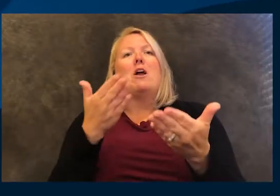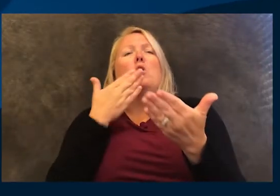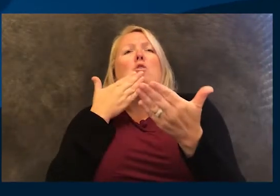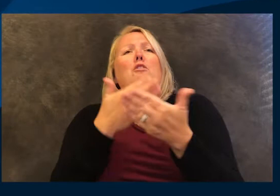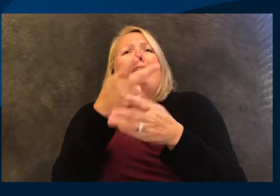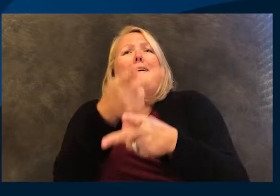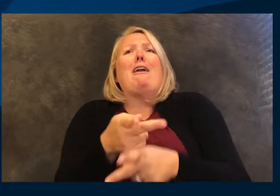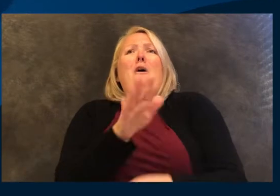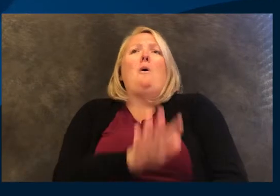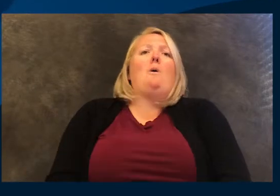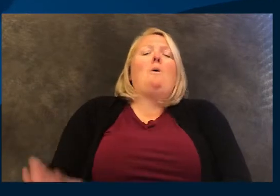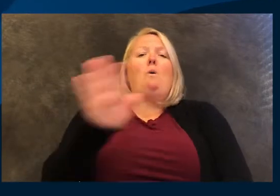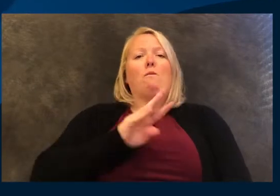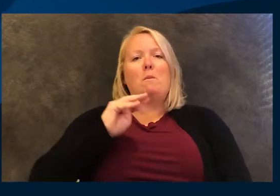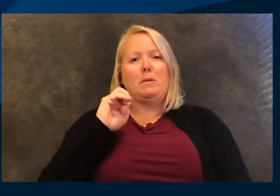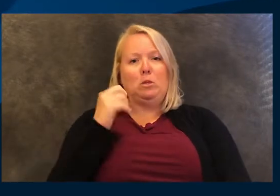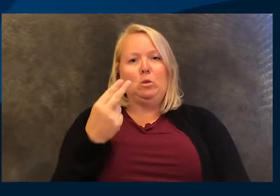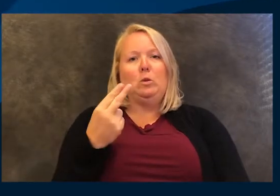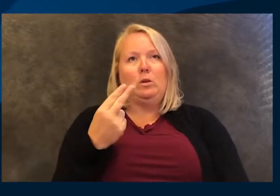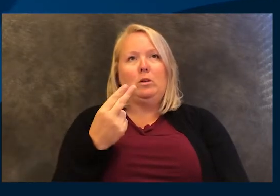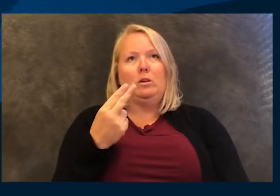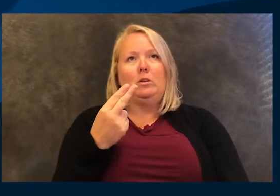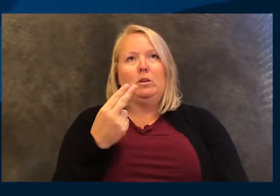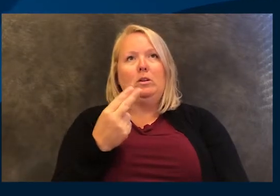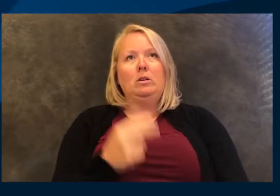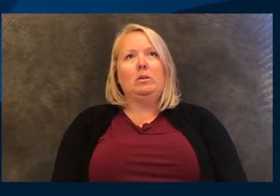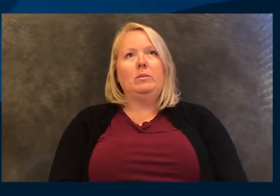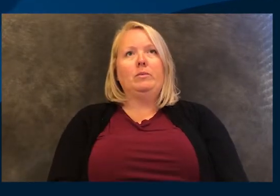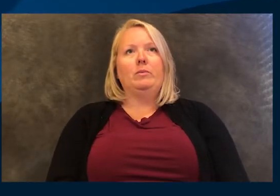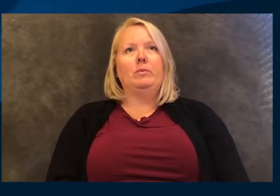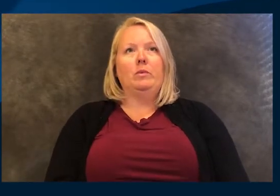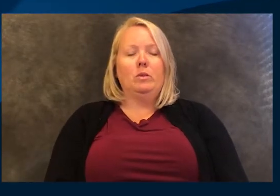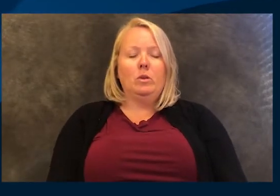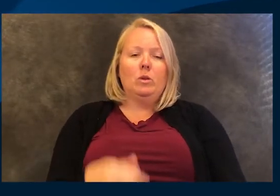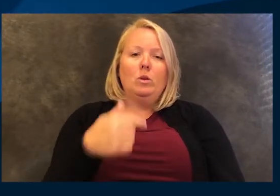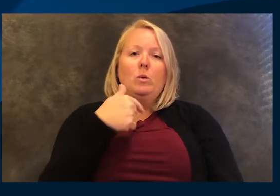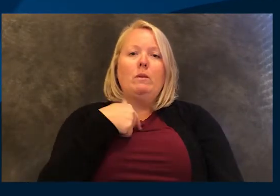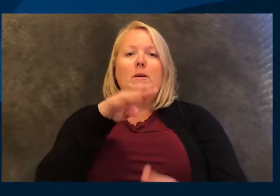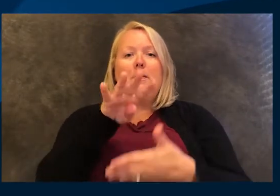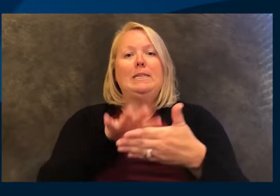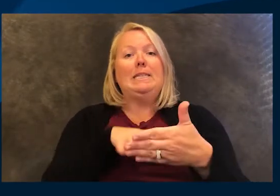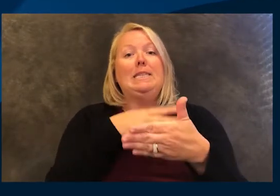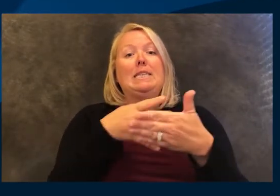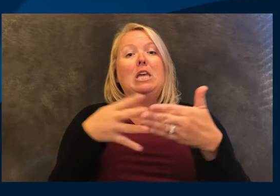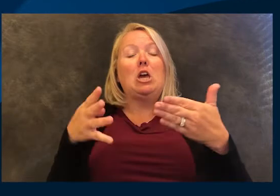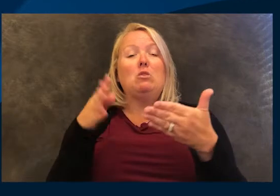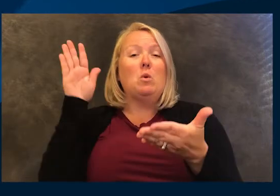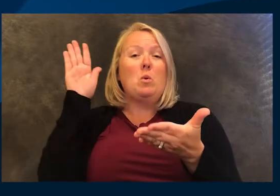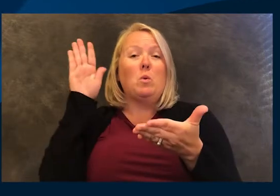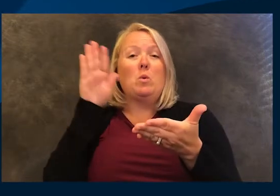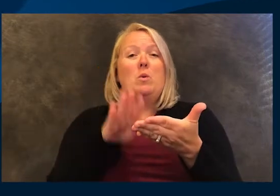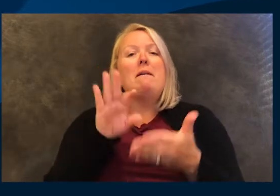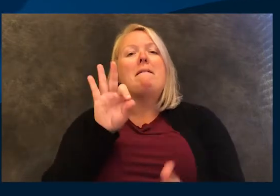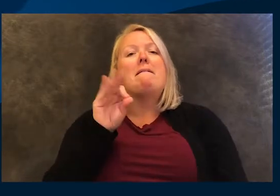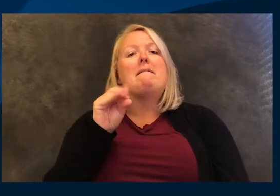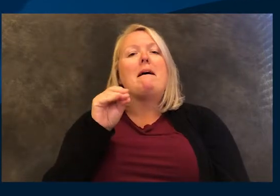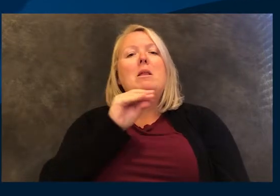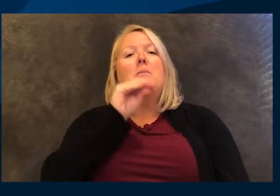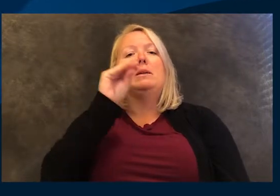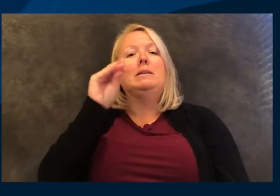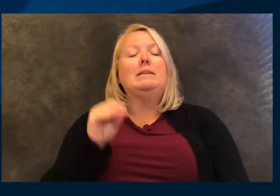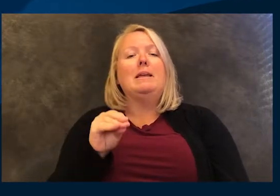Michigan. We've previously had a elective schedule reduced to around 90% of activity to manage to a